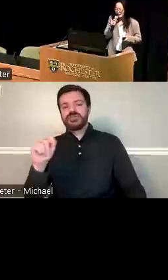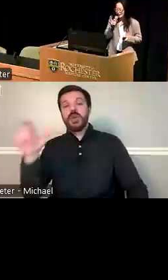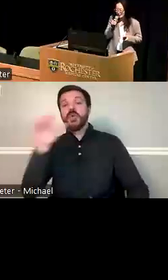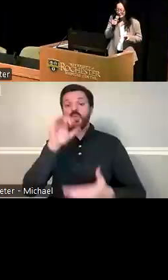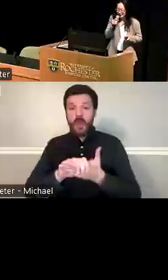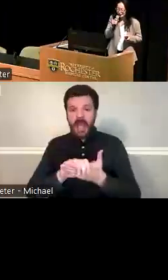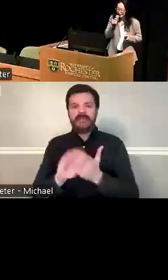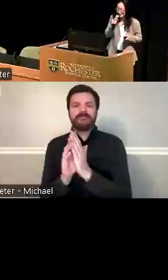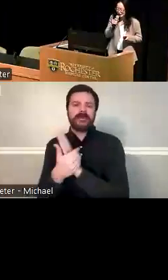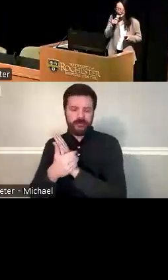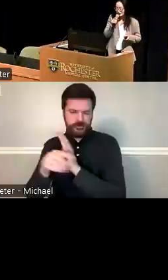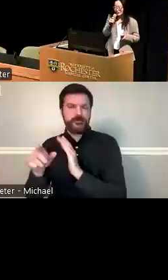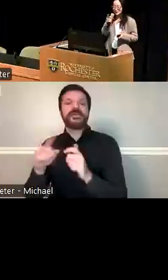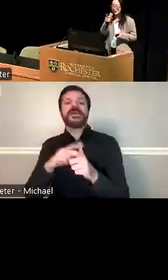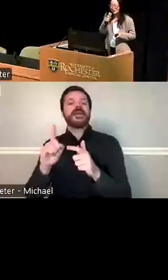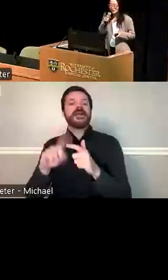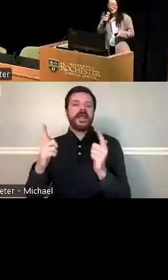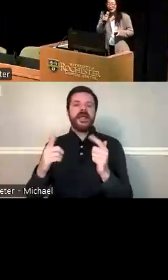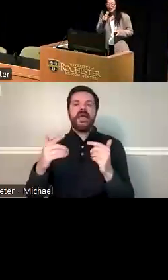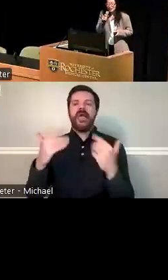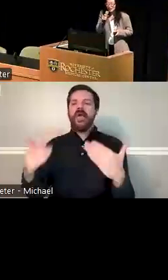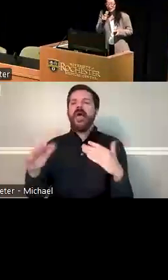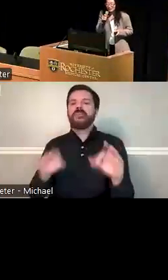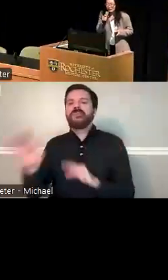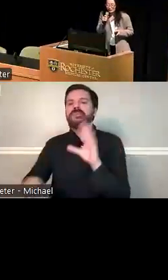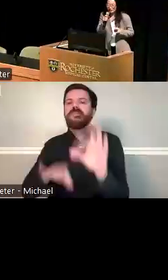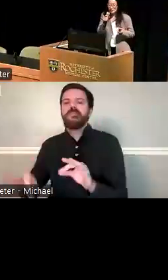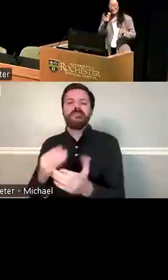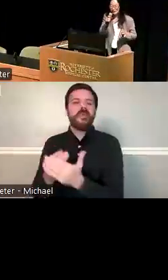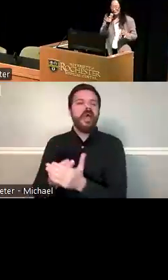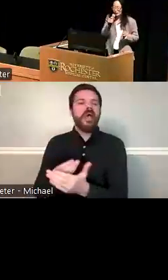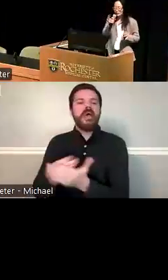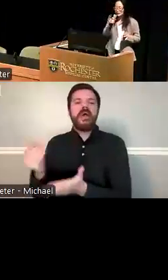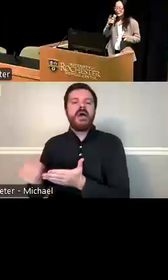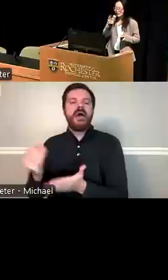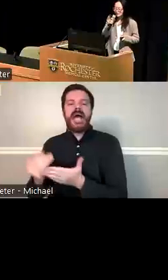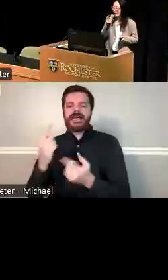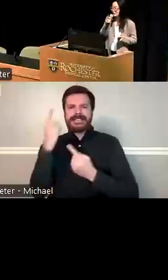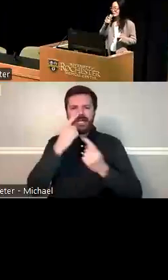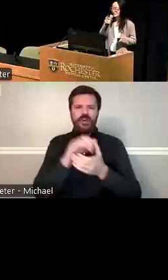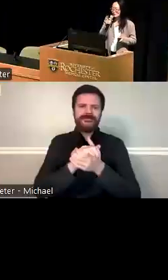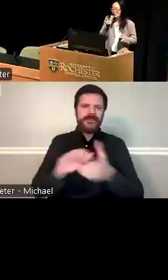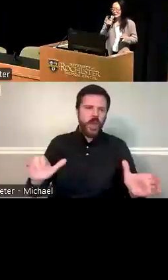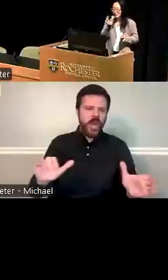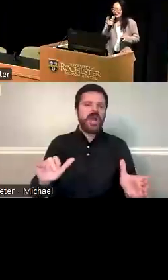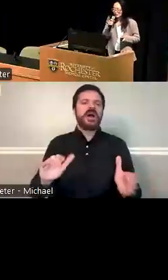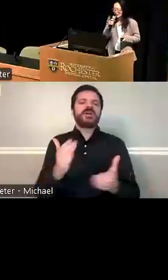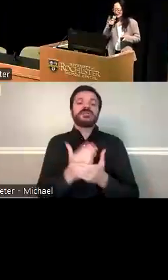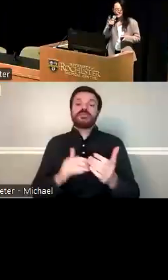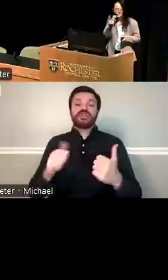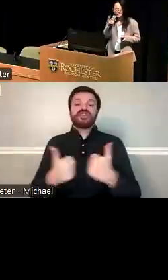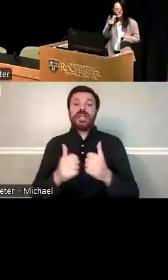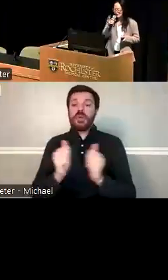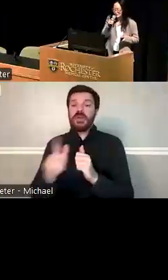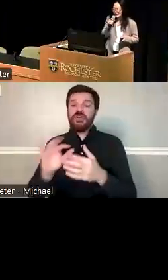and has been making reckless financial decisions. He's considering divorce. There's some challenges with his